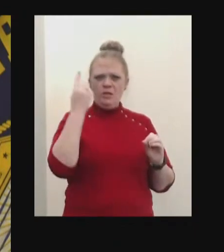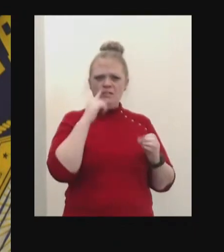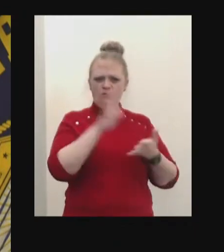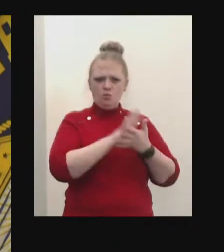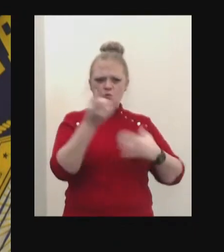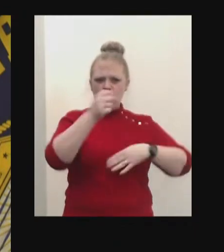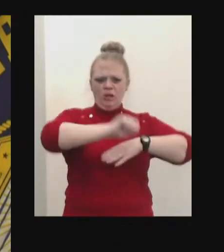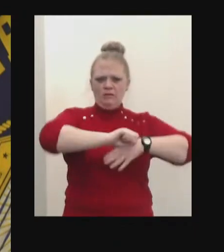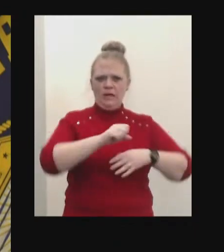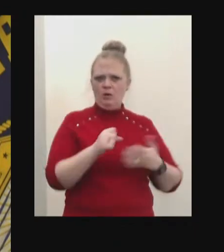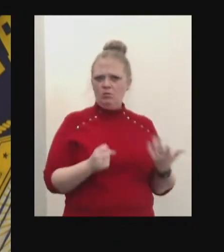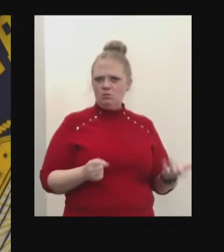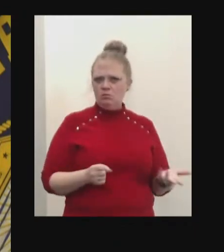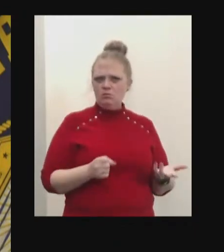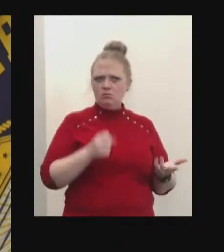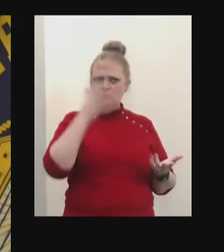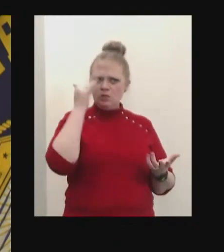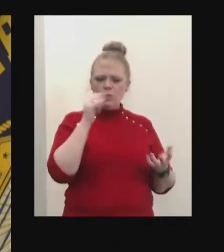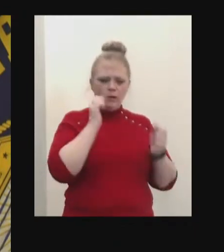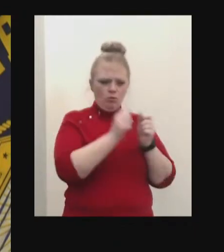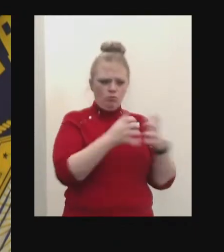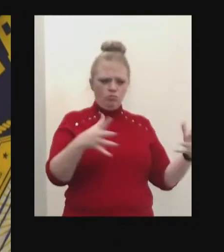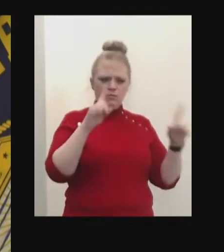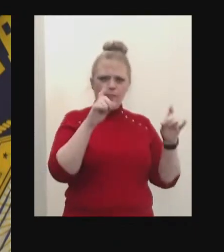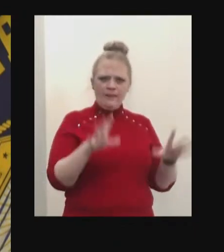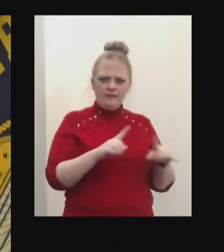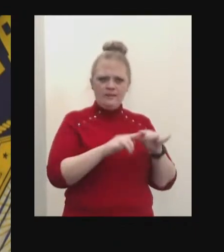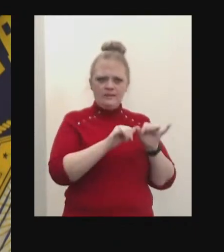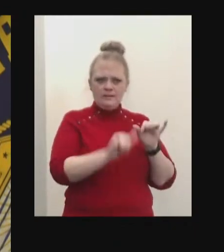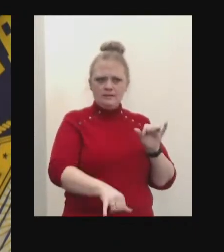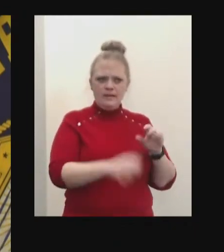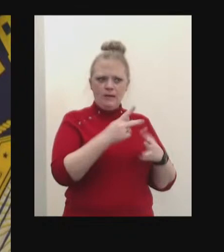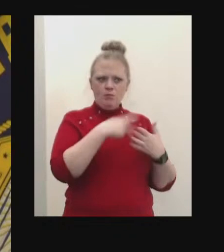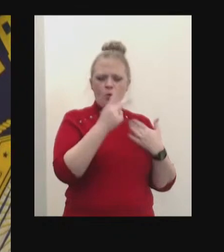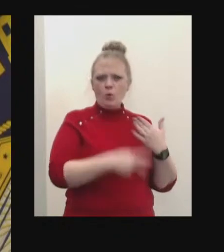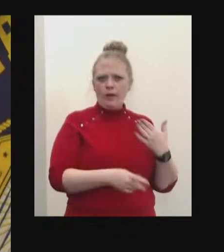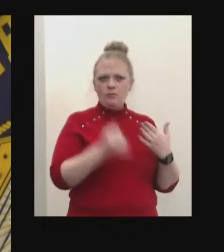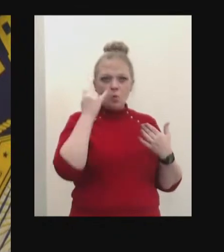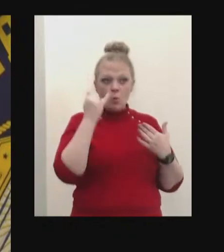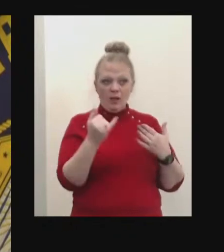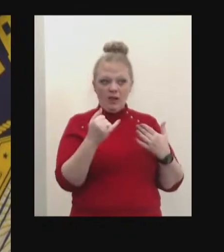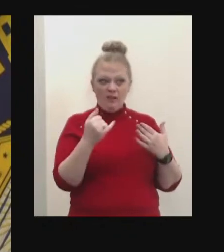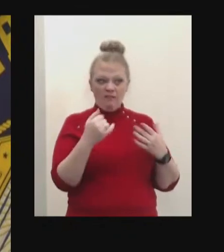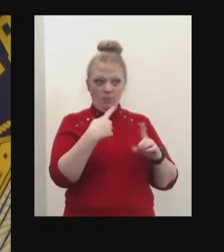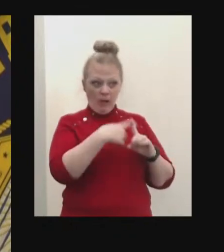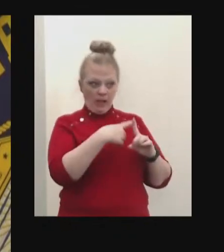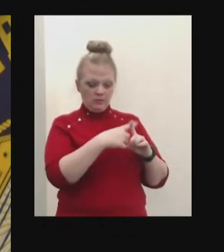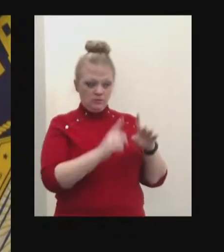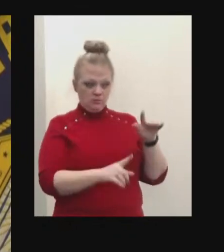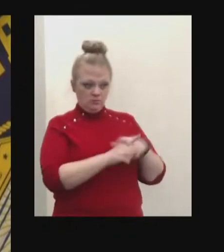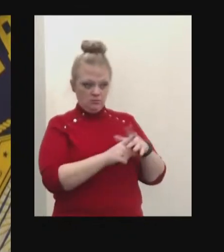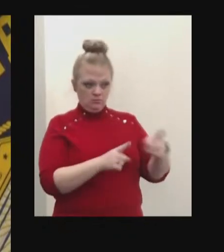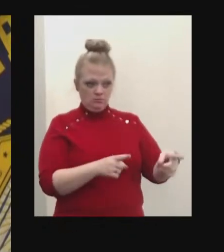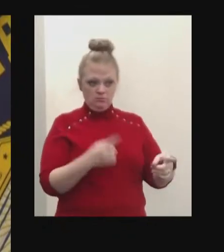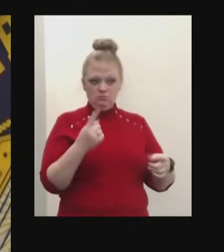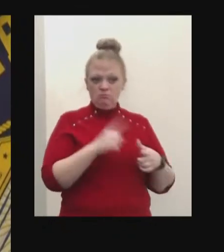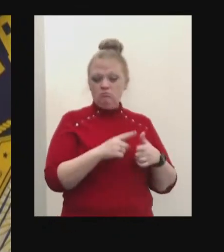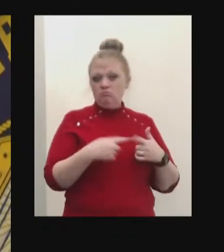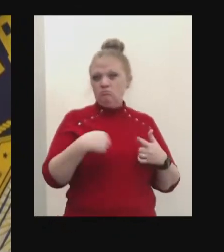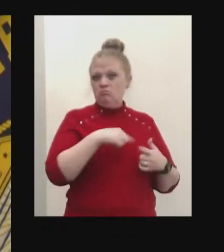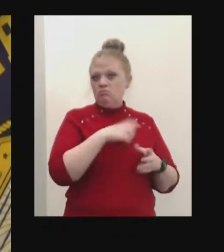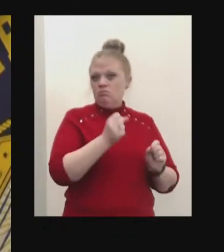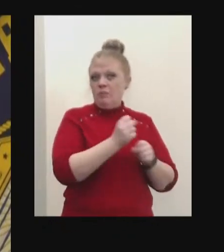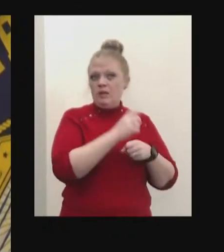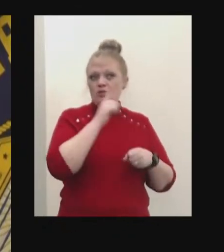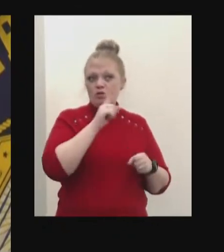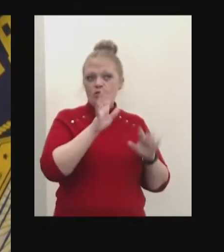we're going to be expanding our testing to stay program, so that if there is a positive case, we can actually ensure that the child is tested or the